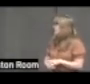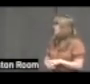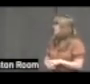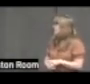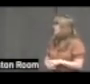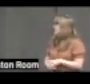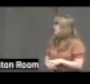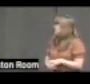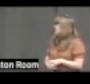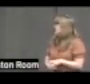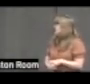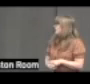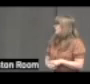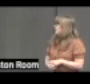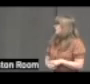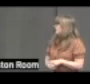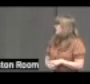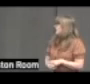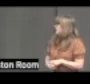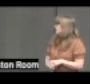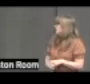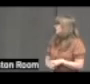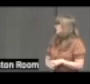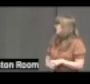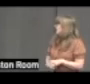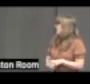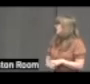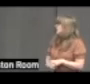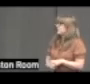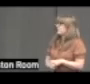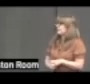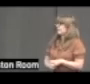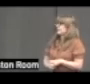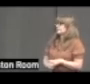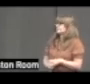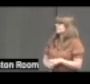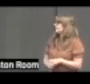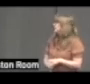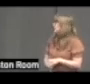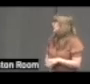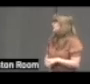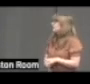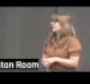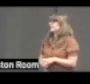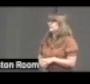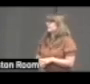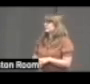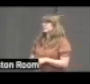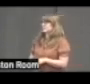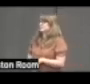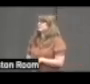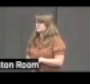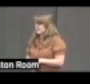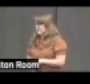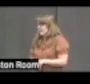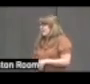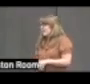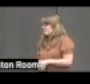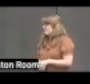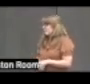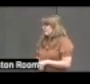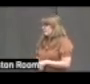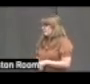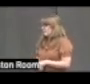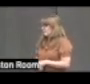all become now extinct in the wild or extinct entirely within the last 20 years.